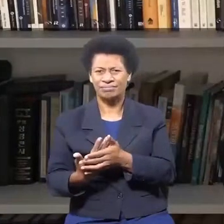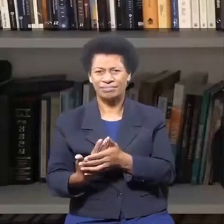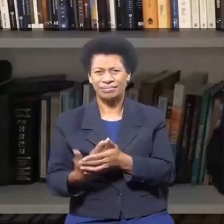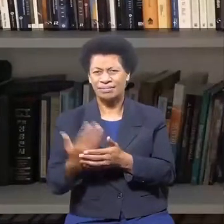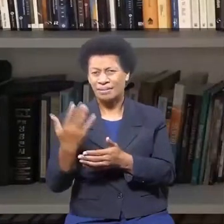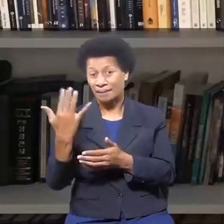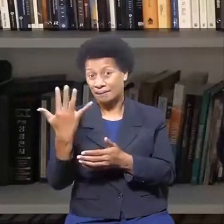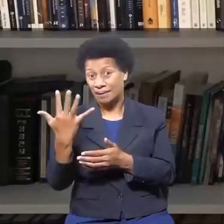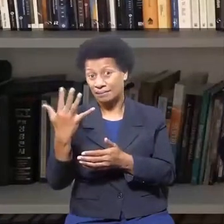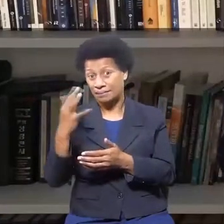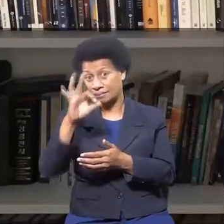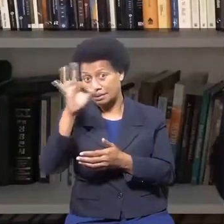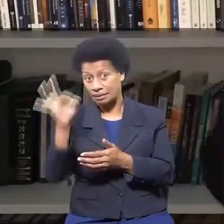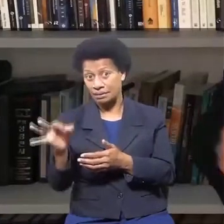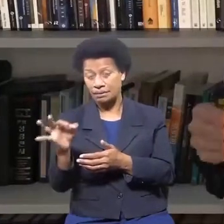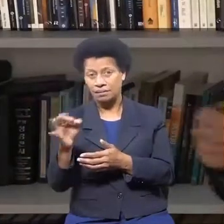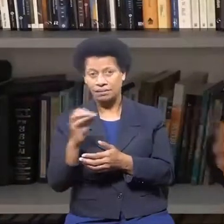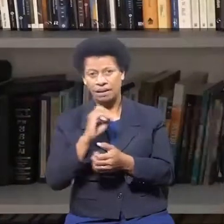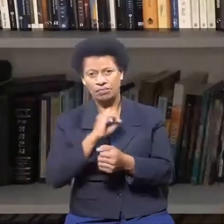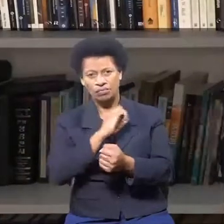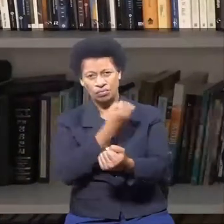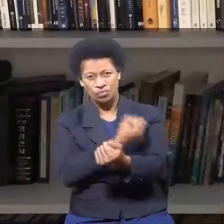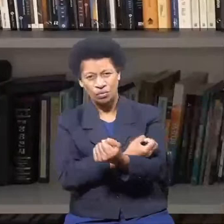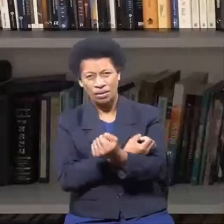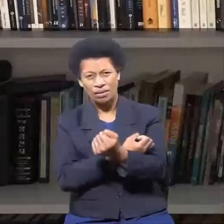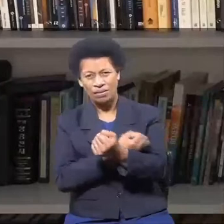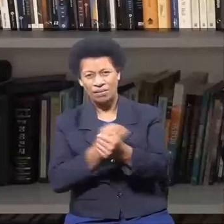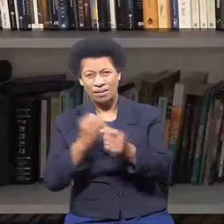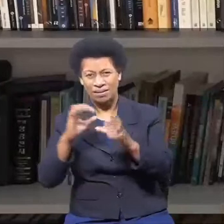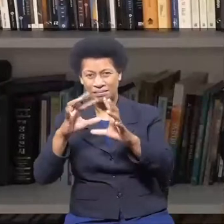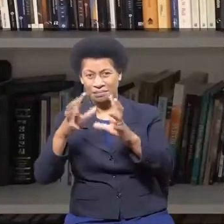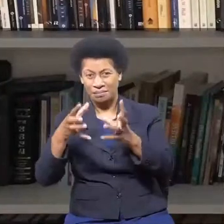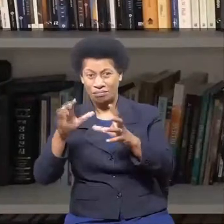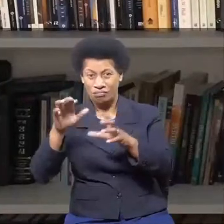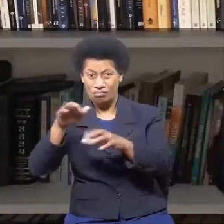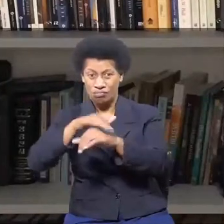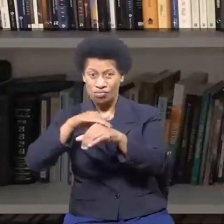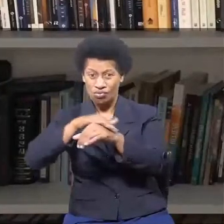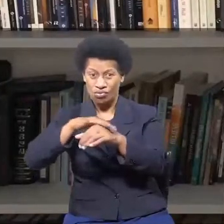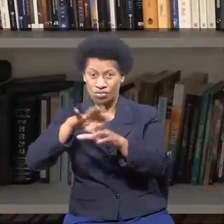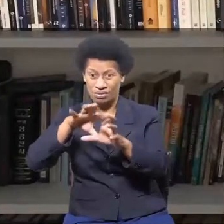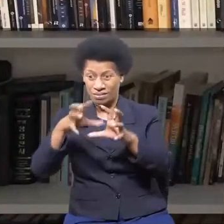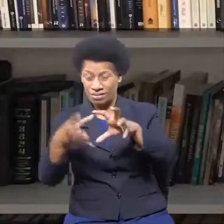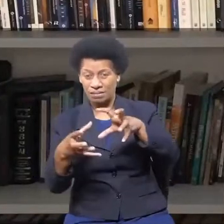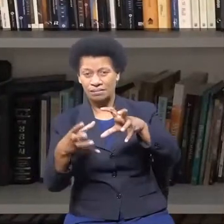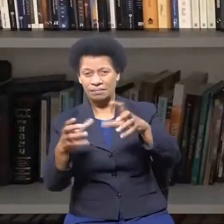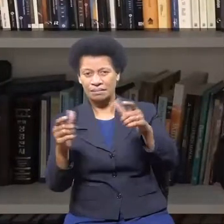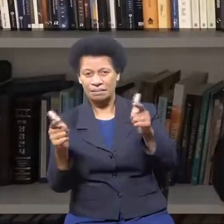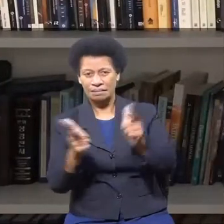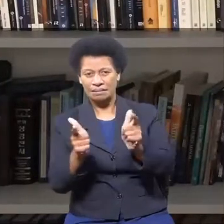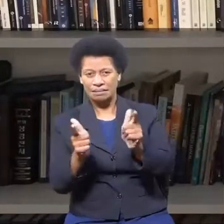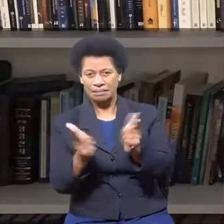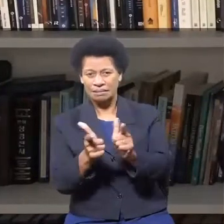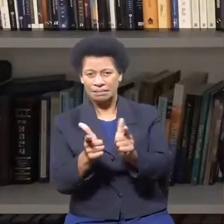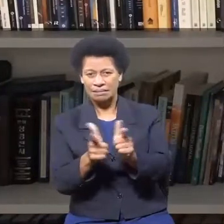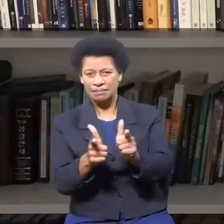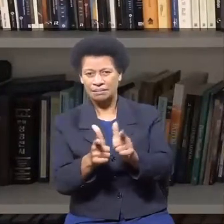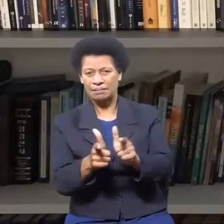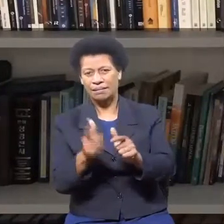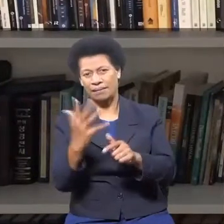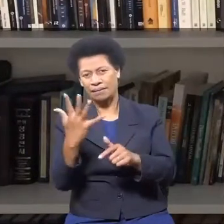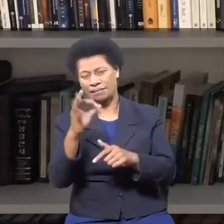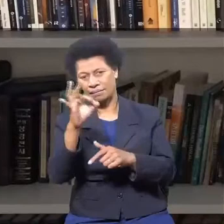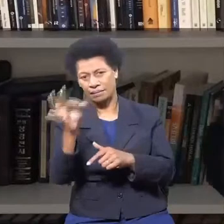century about 5% of the strength of this magnetic field is decreasing. It's dropping by